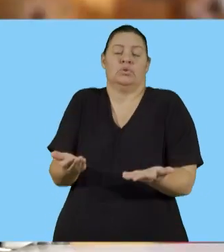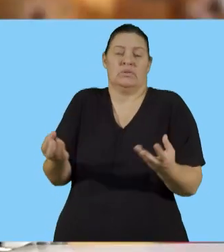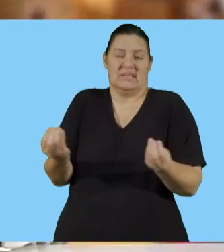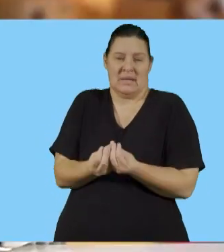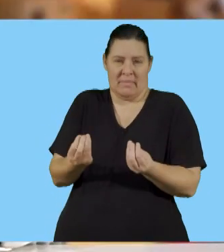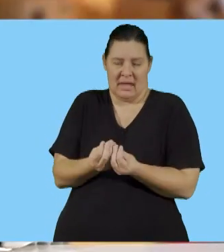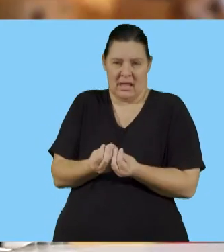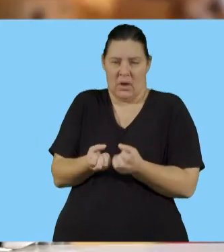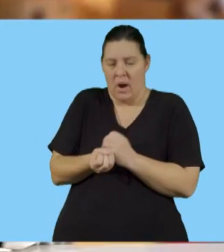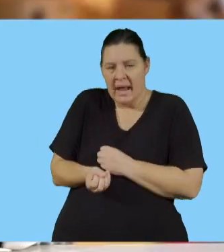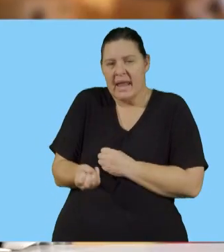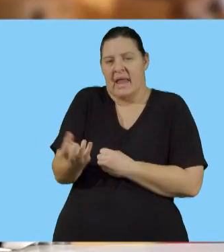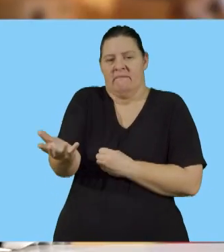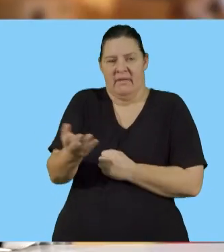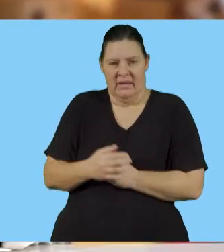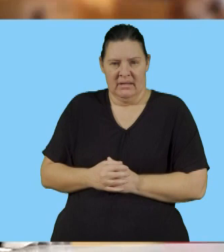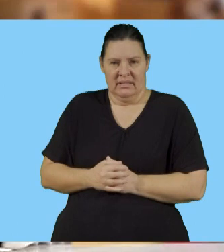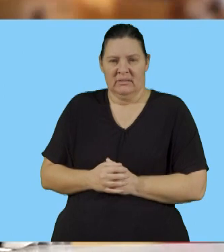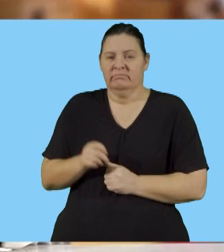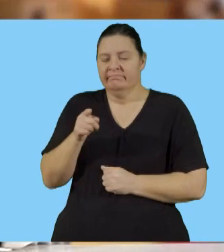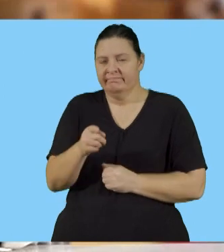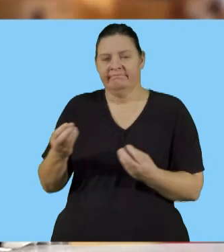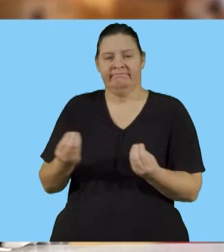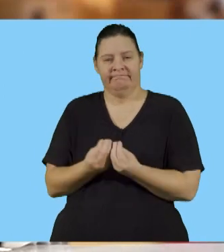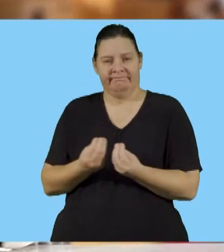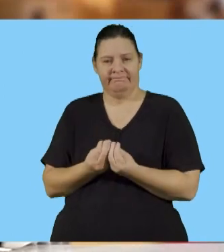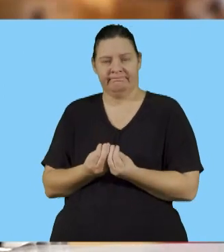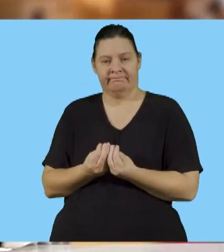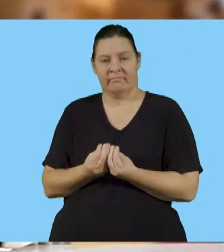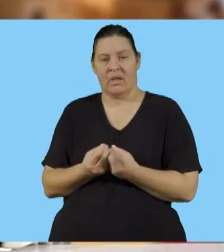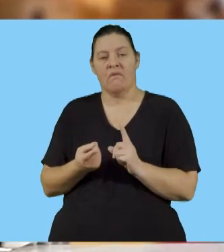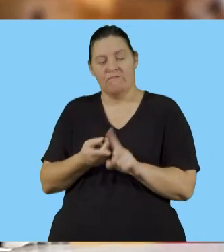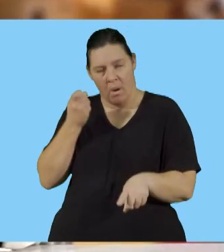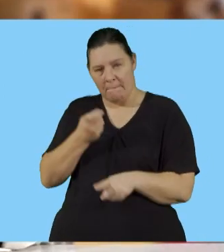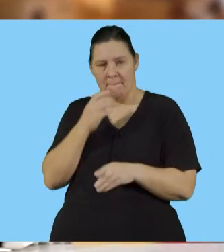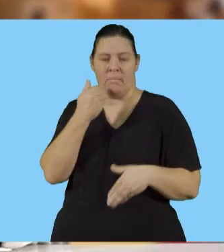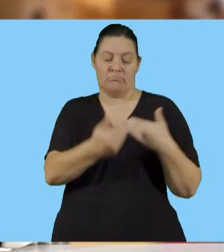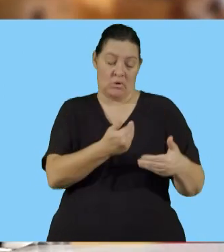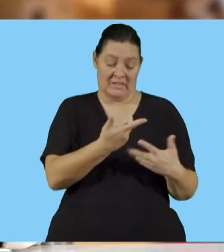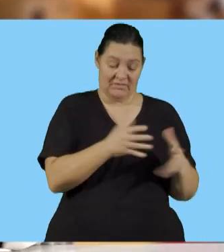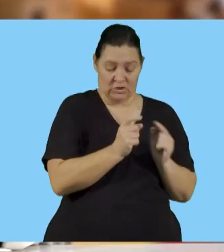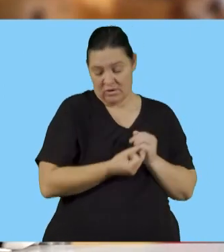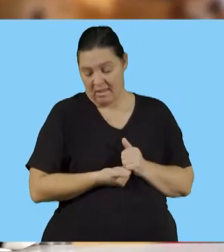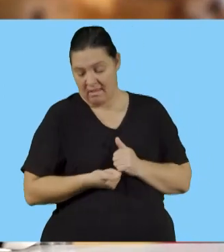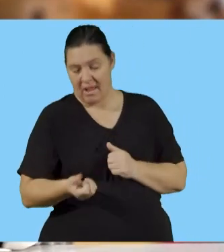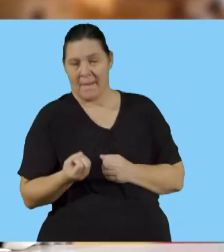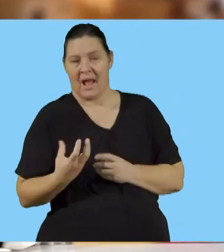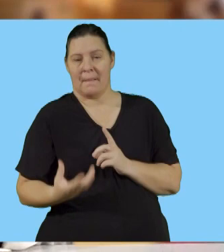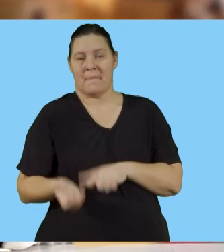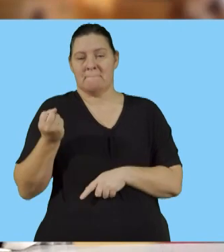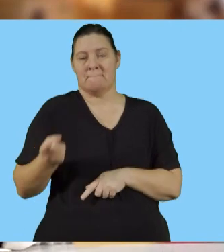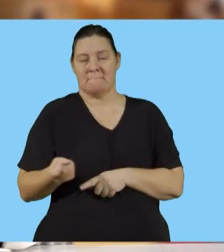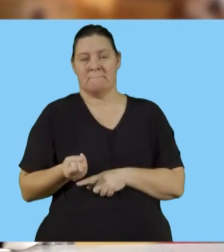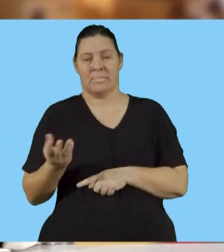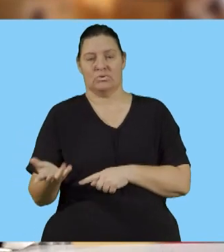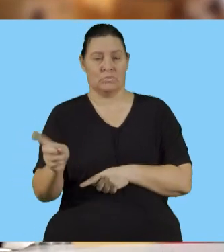being released. So this tells us that these are the things that we get from the process that we have just explained. So